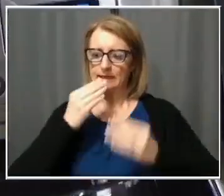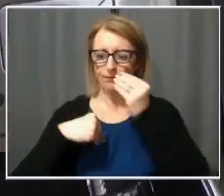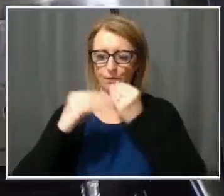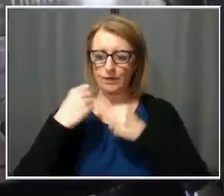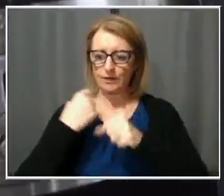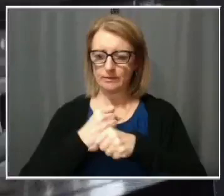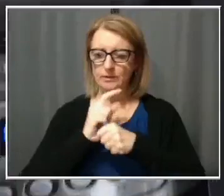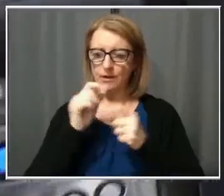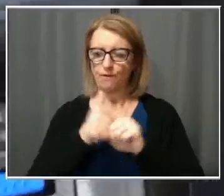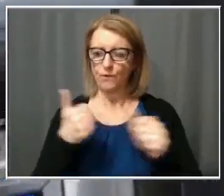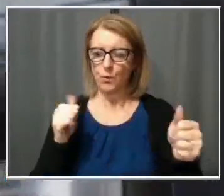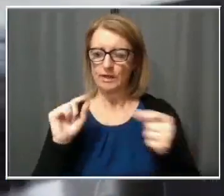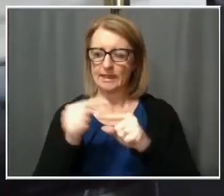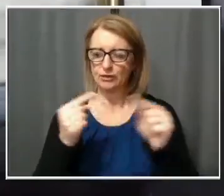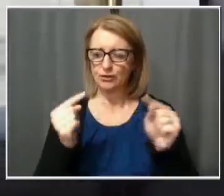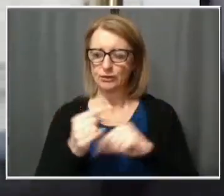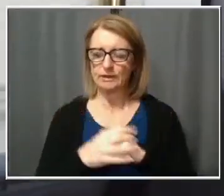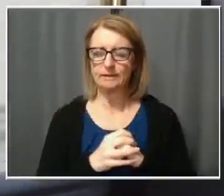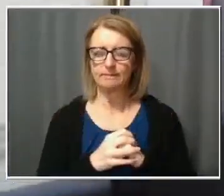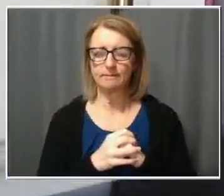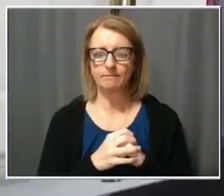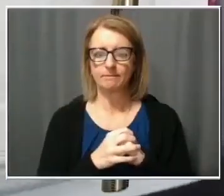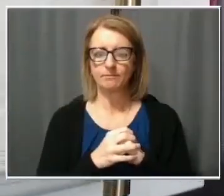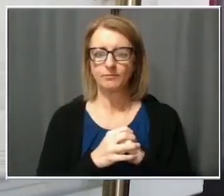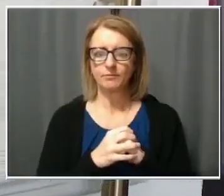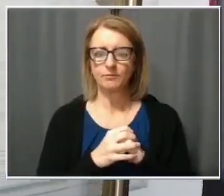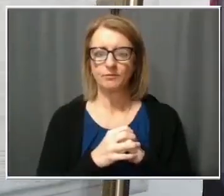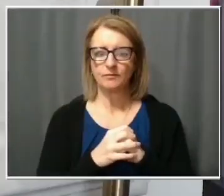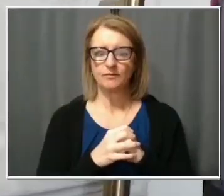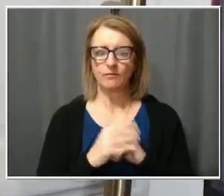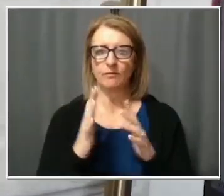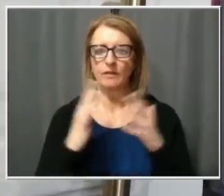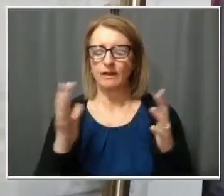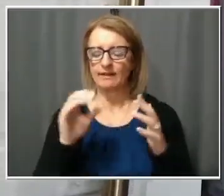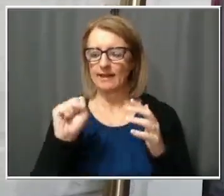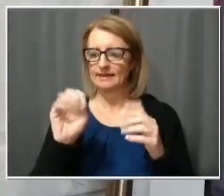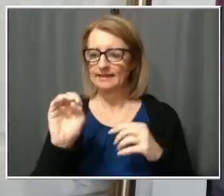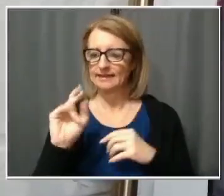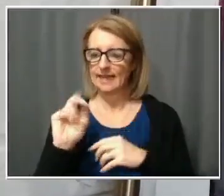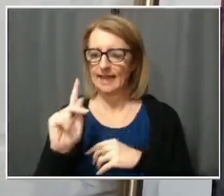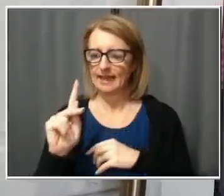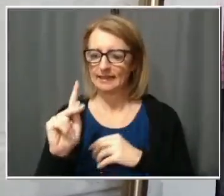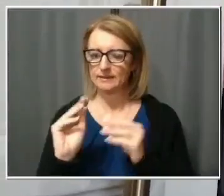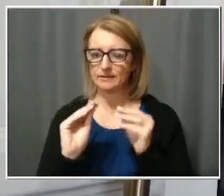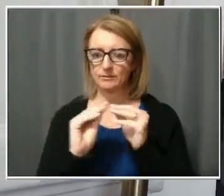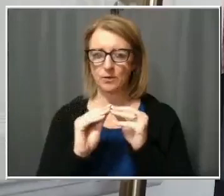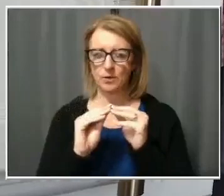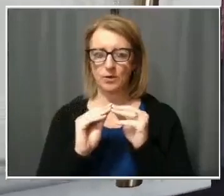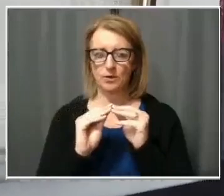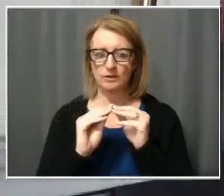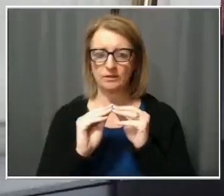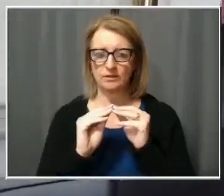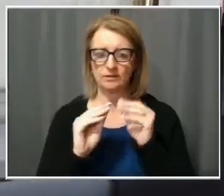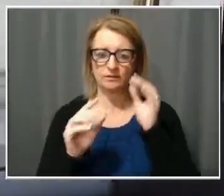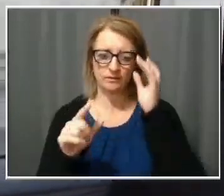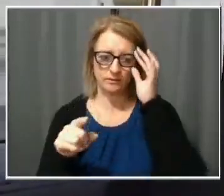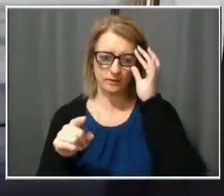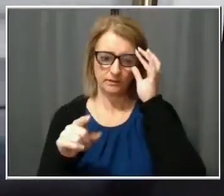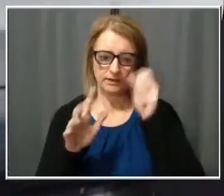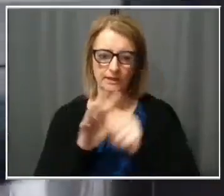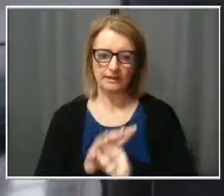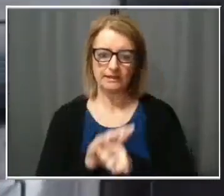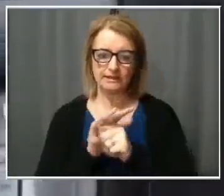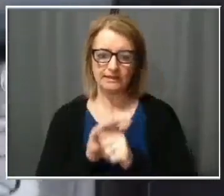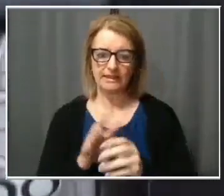injury? Yeah, it's a lot of snacking, a lot more snacking. Look at than your I calendar, thought. by the way. This is intense food planning.